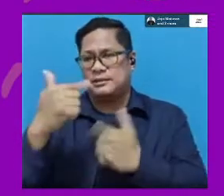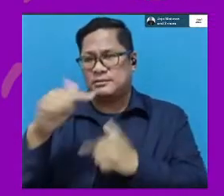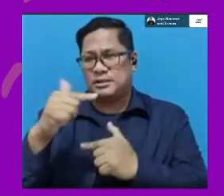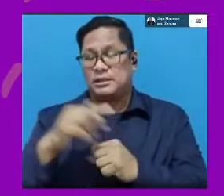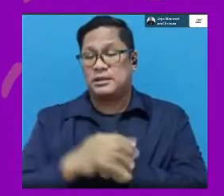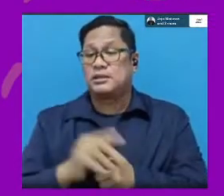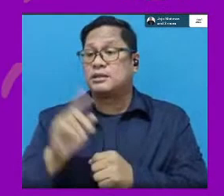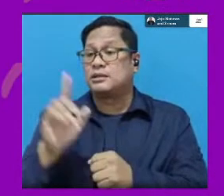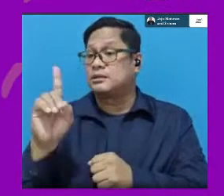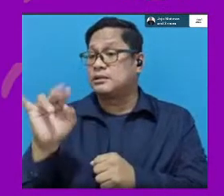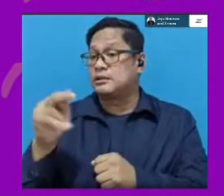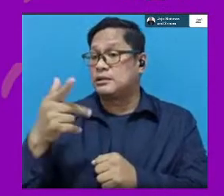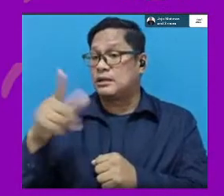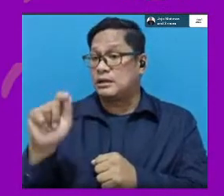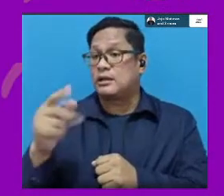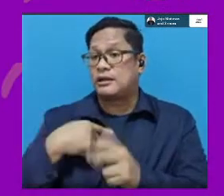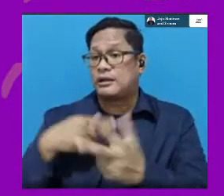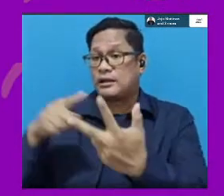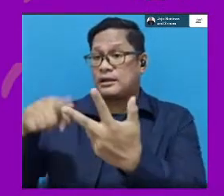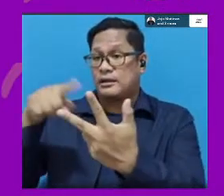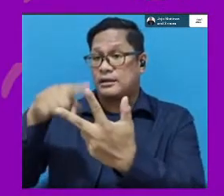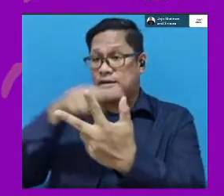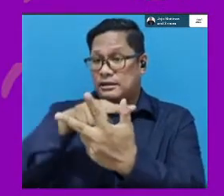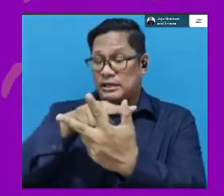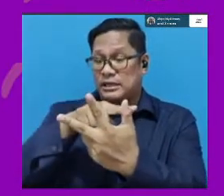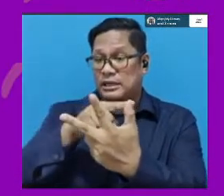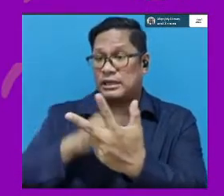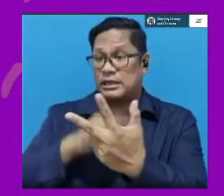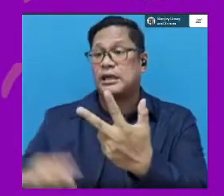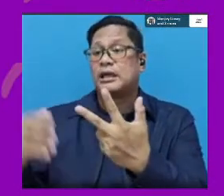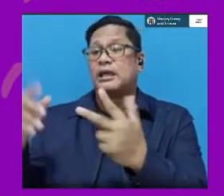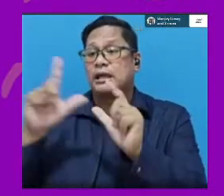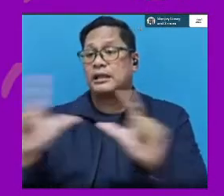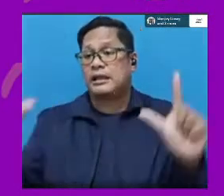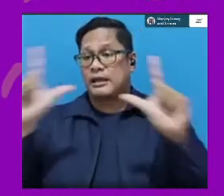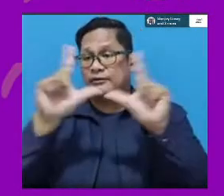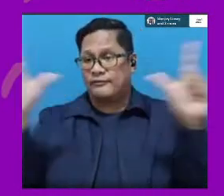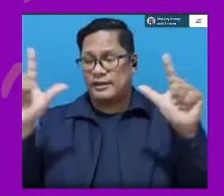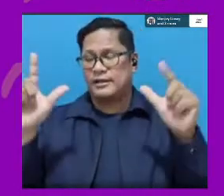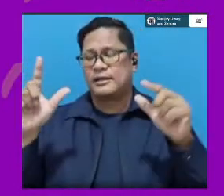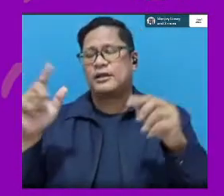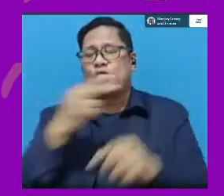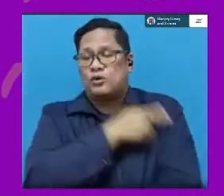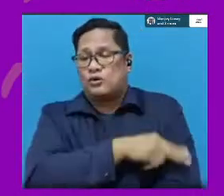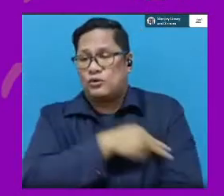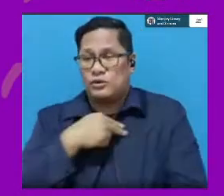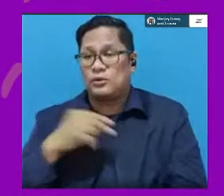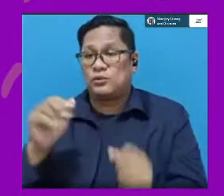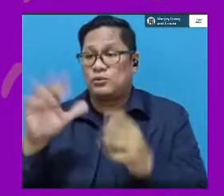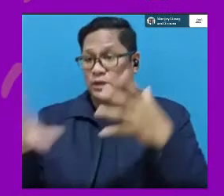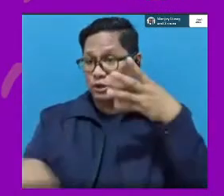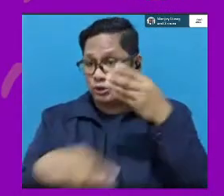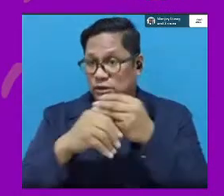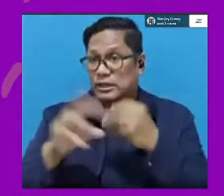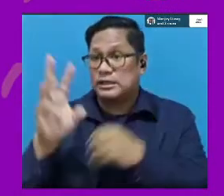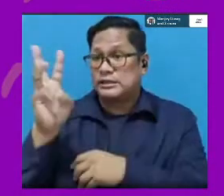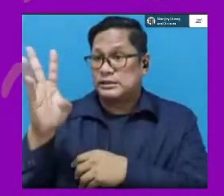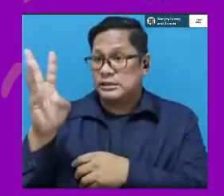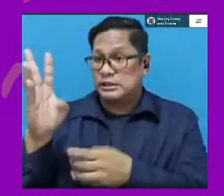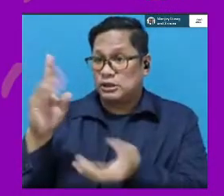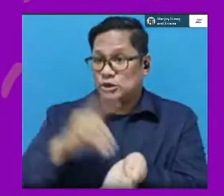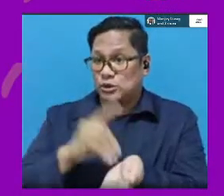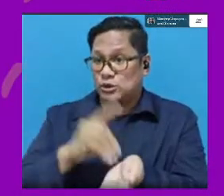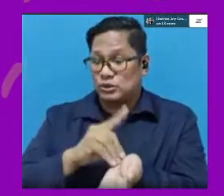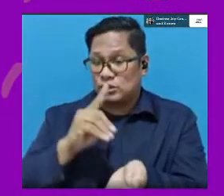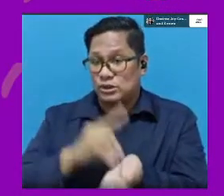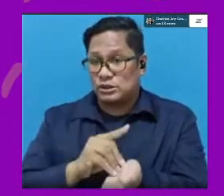Dinagat has only 3 infirmary level district hospitals with a total of 16 doctors, but I was